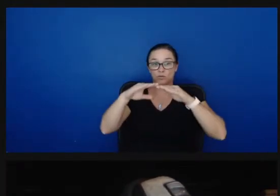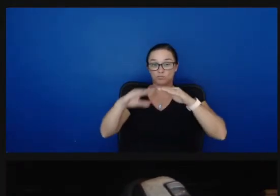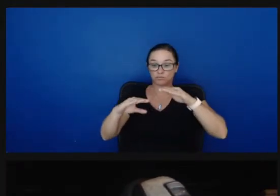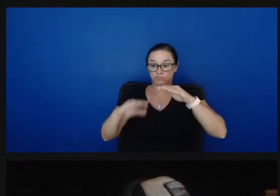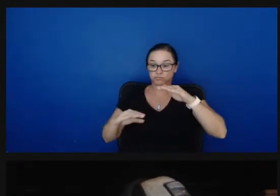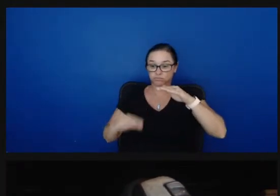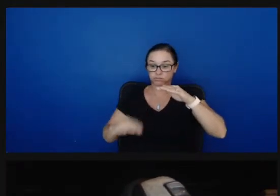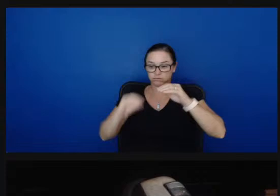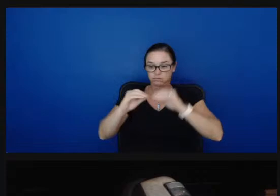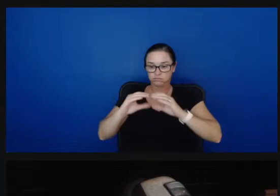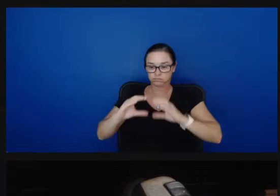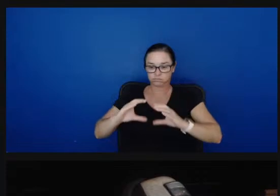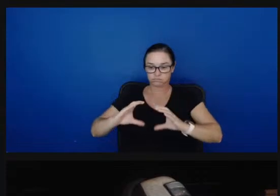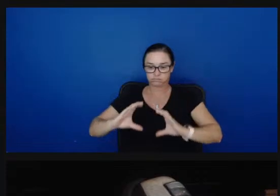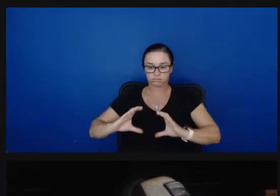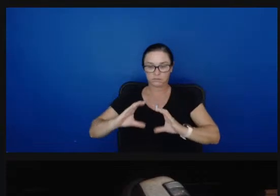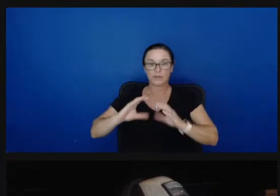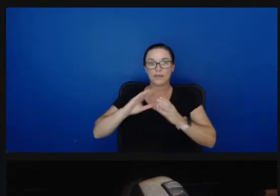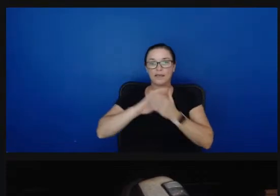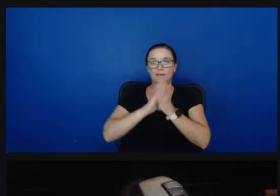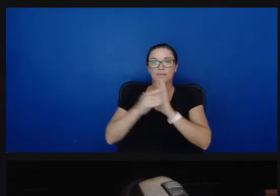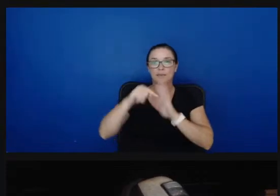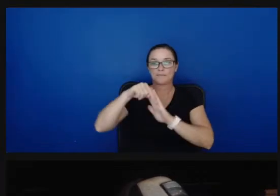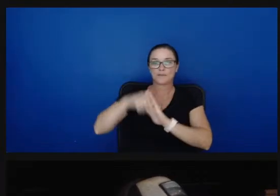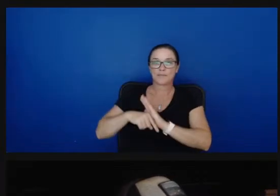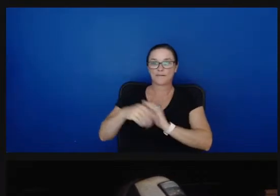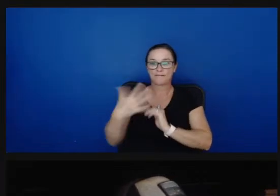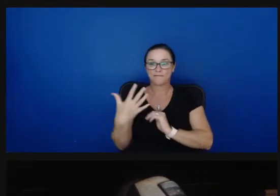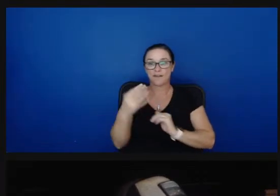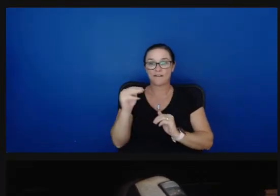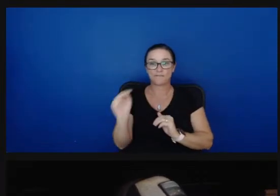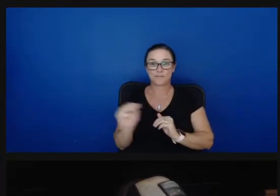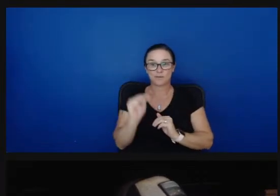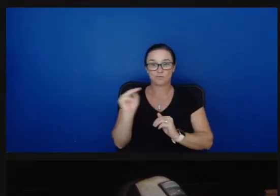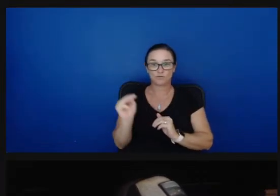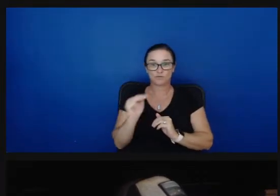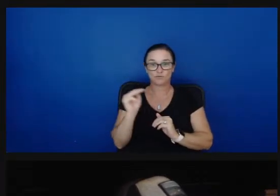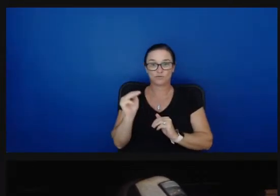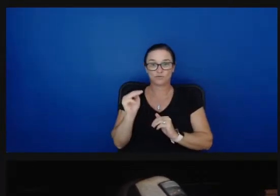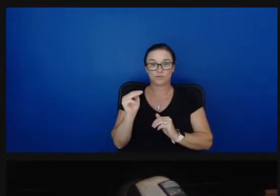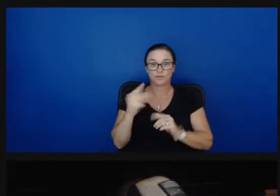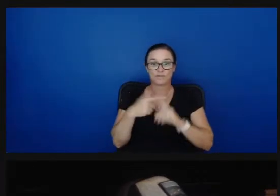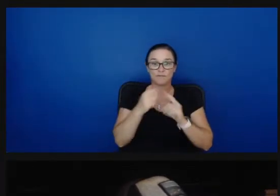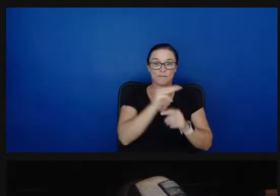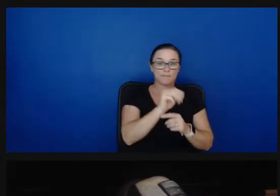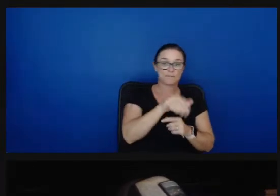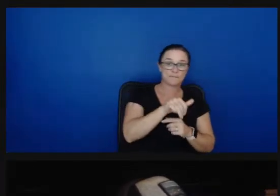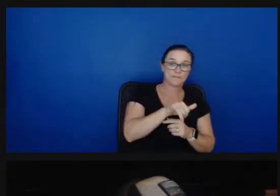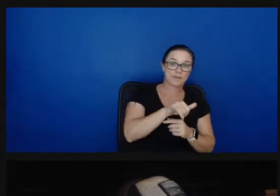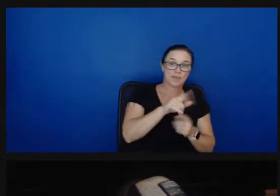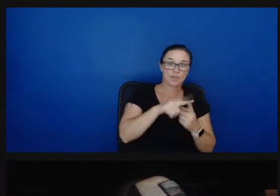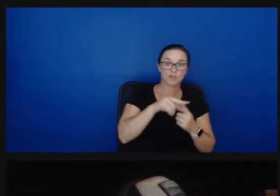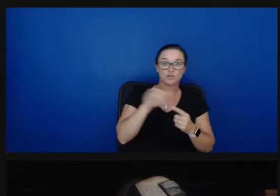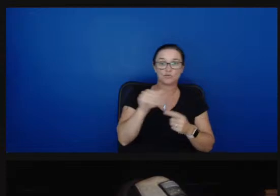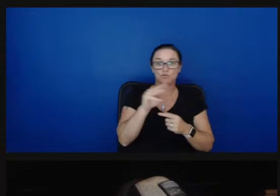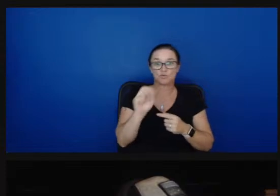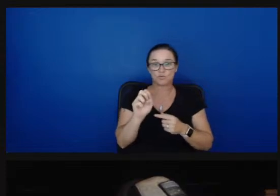quickly. It got to a depth of 5 meters from May to June.